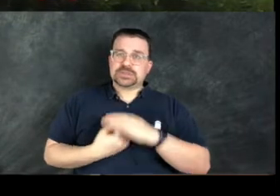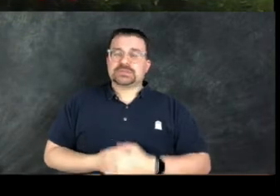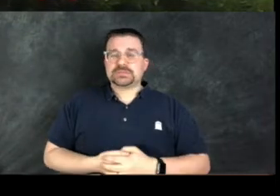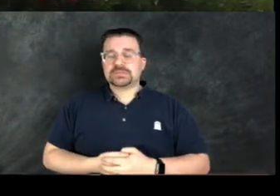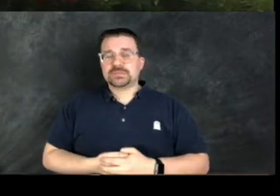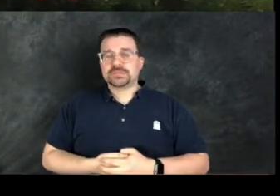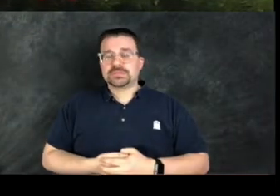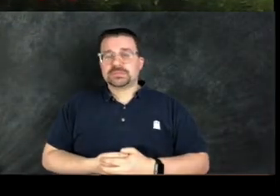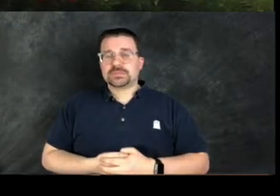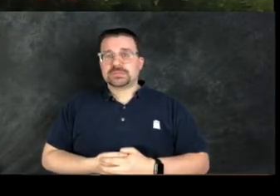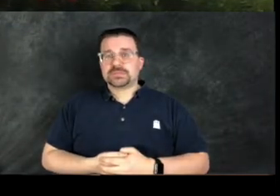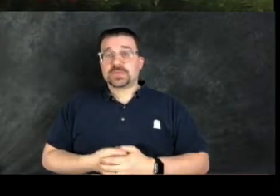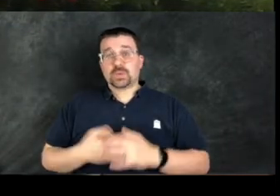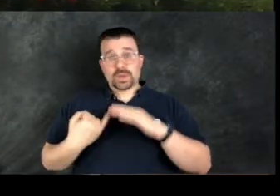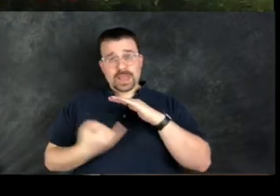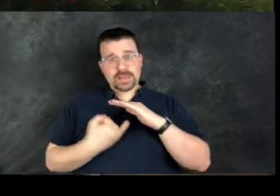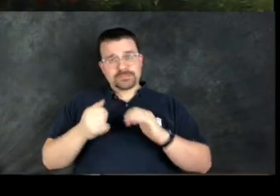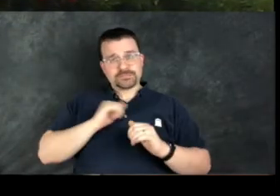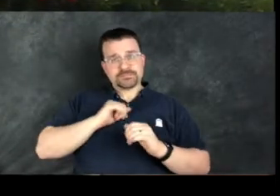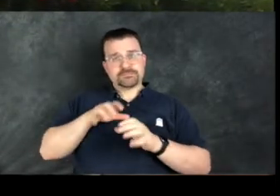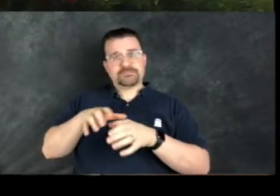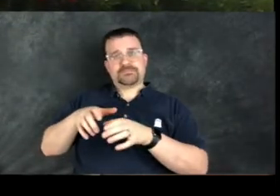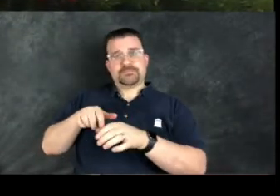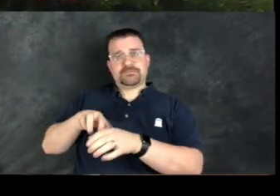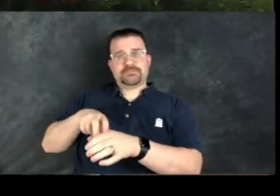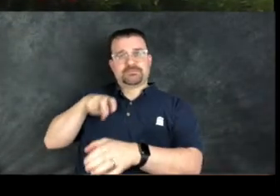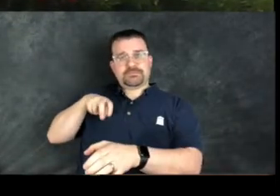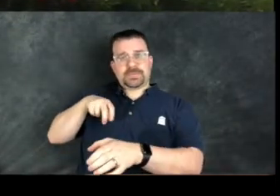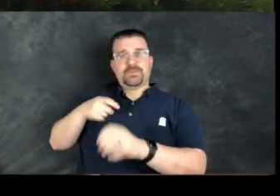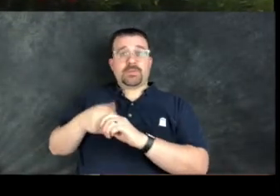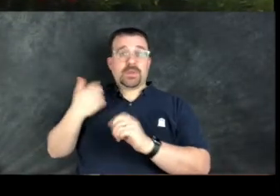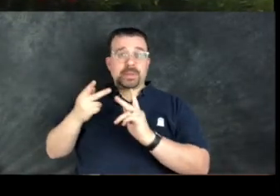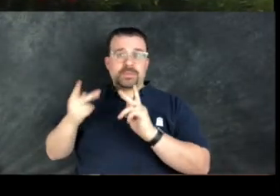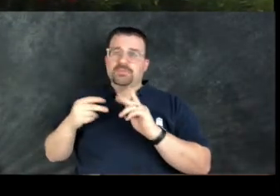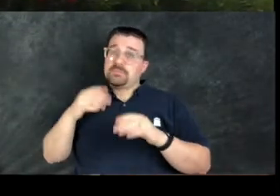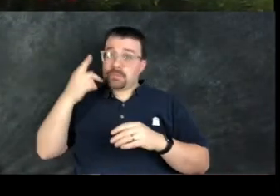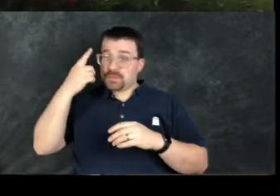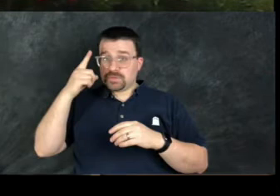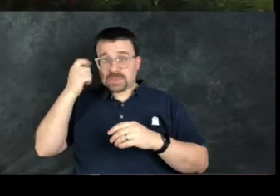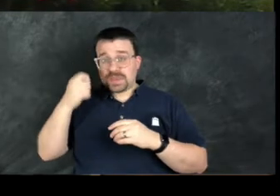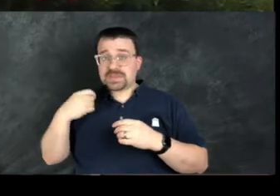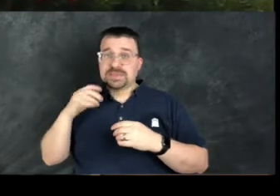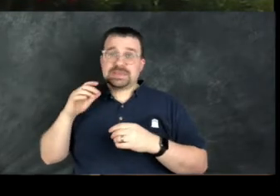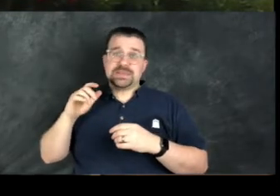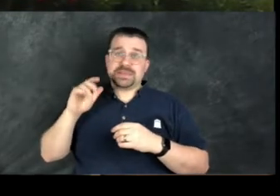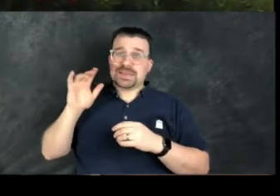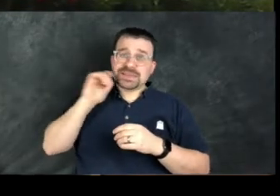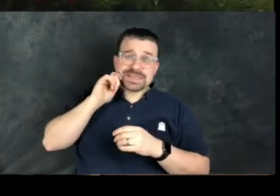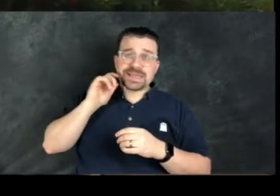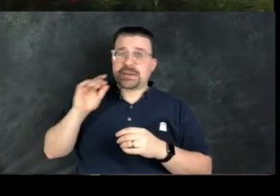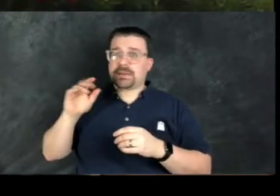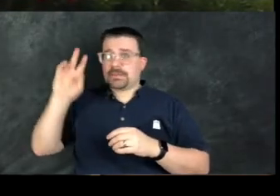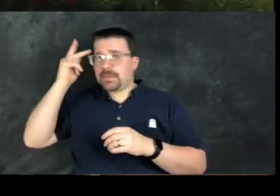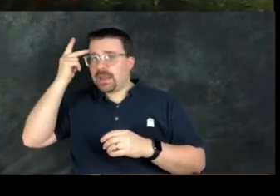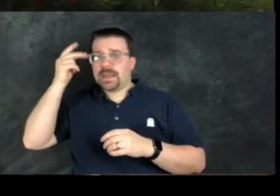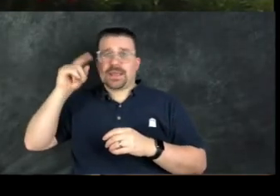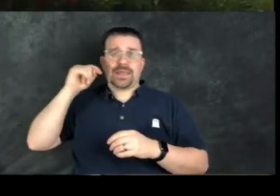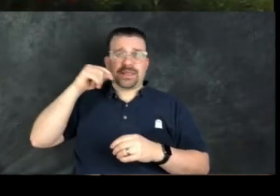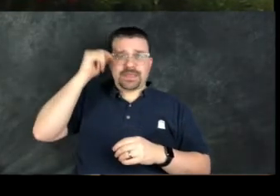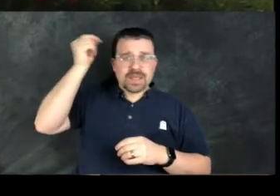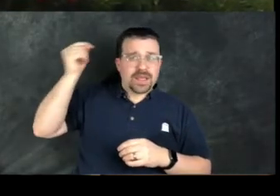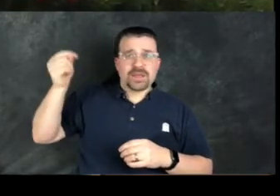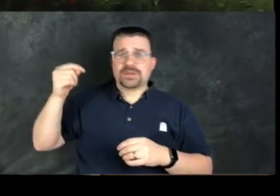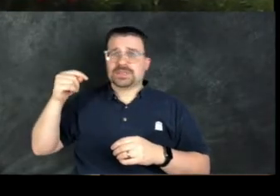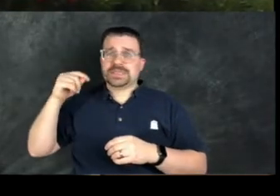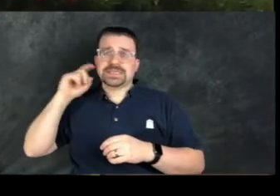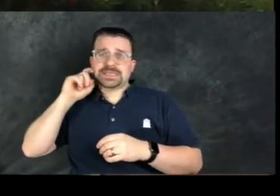We isolate ourselves from others, sometimes just because their skin or politics or theology or sexuality is different